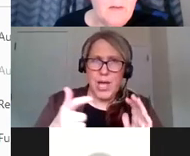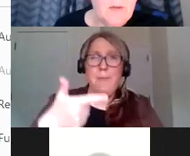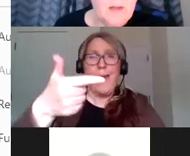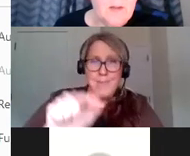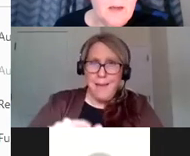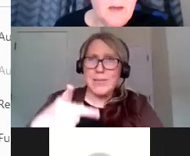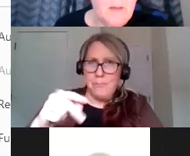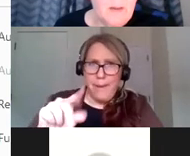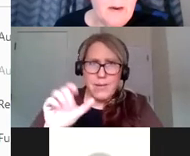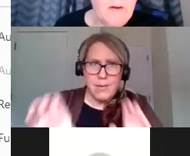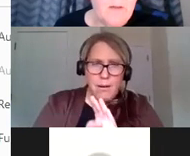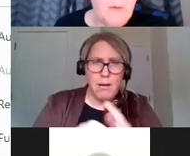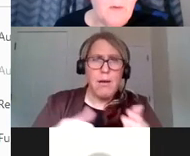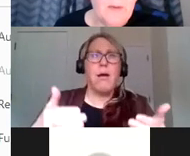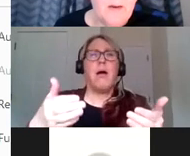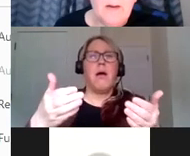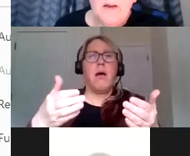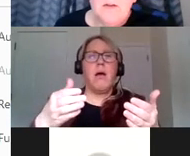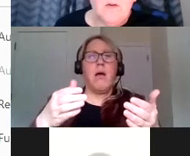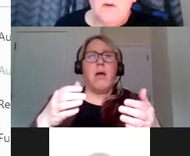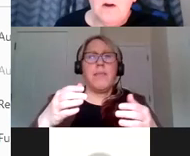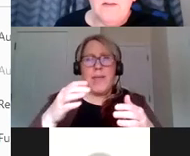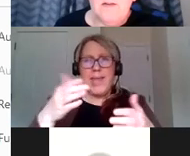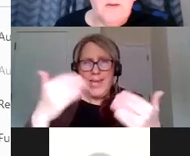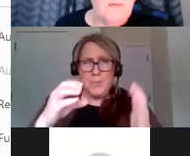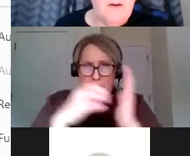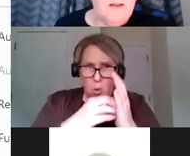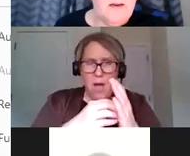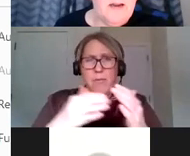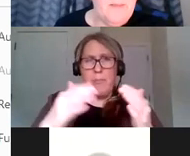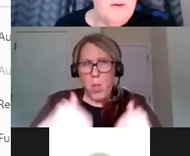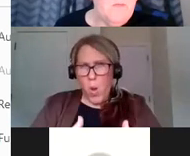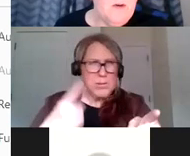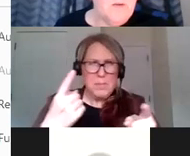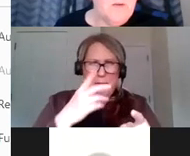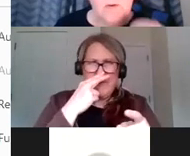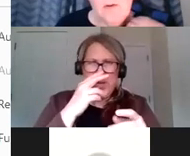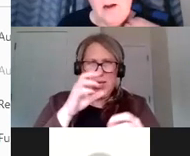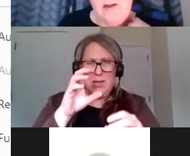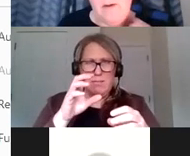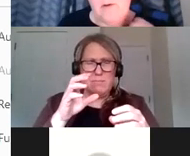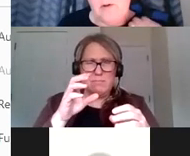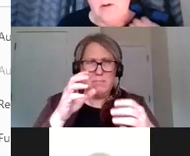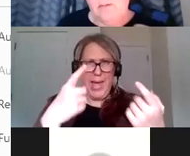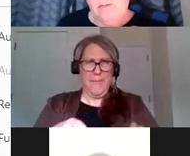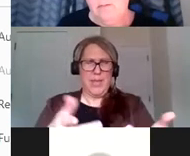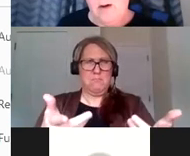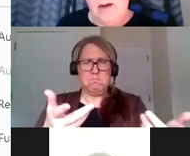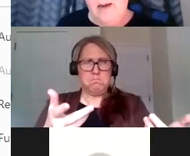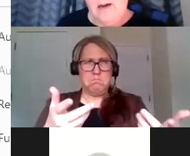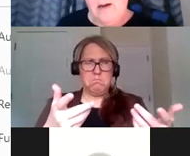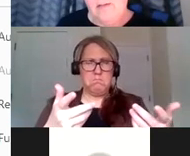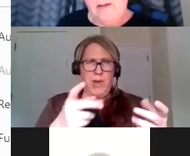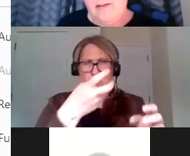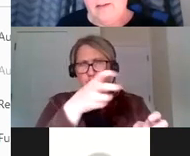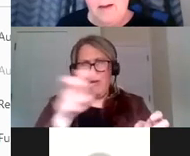and then another section tag, and then my paragraph below the panda. So there's something funny that happened when it transferred, and I'm not sure